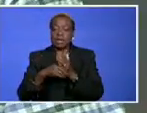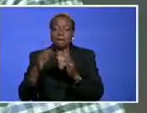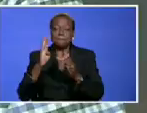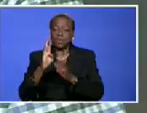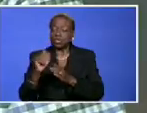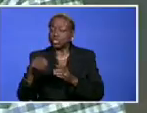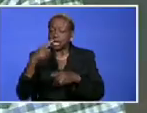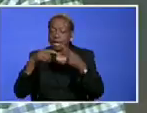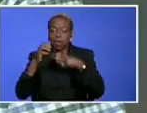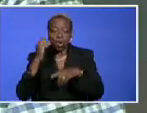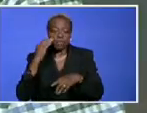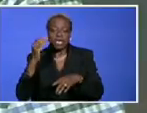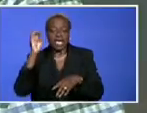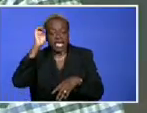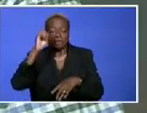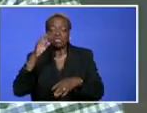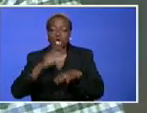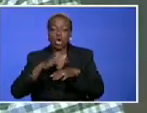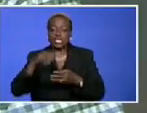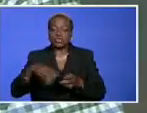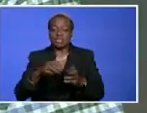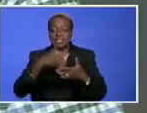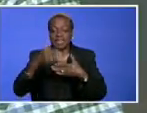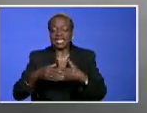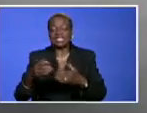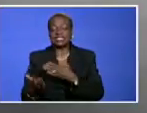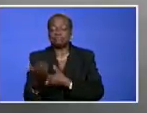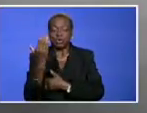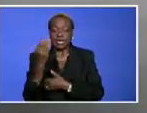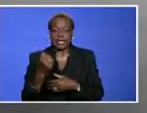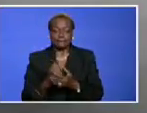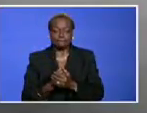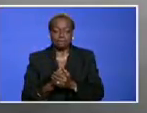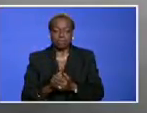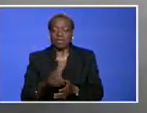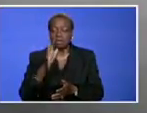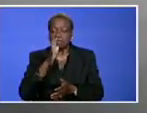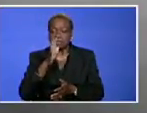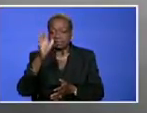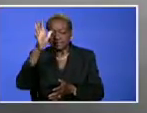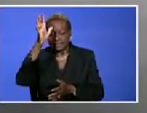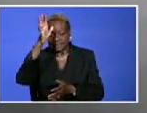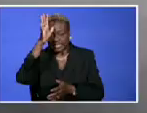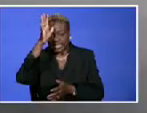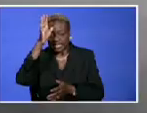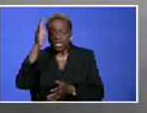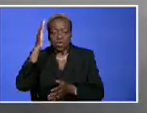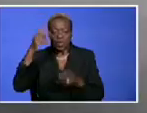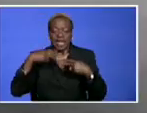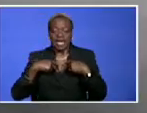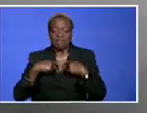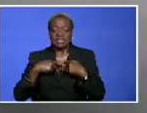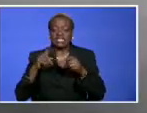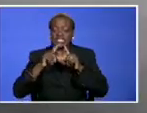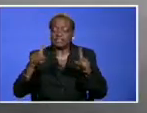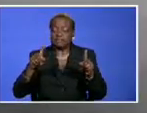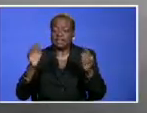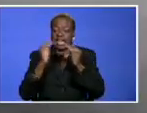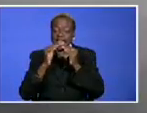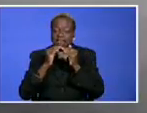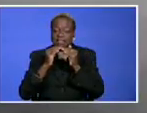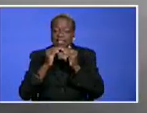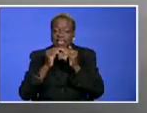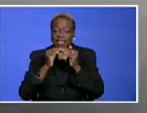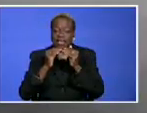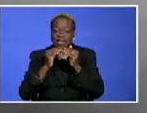he was on his way the next morning. Now, mommy and daddy obviously will have a different level of anxiety than